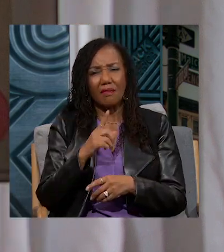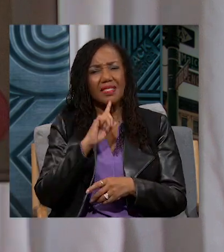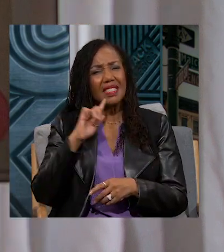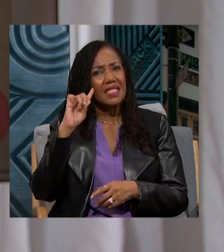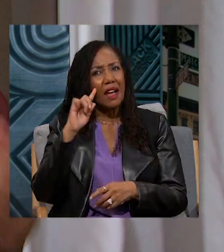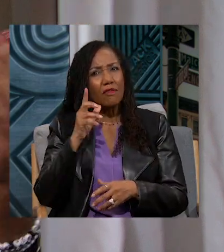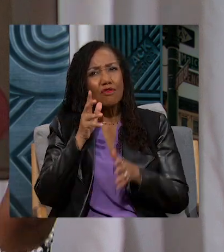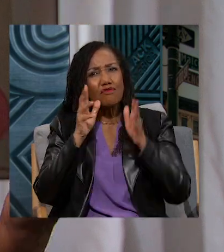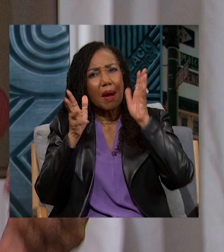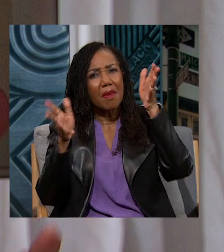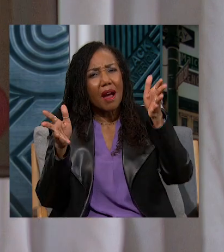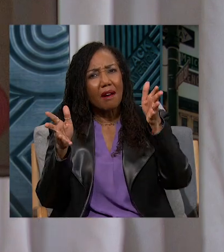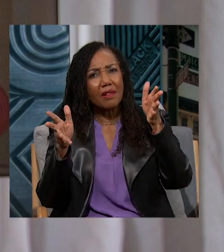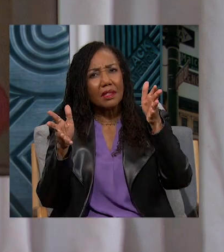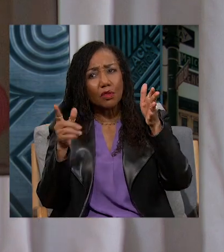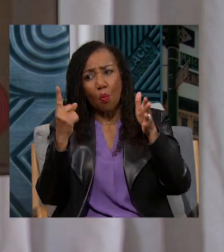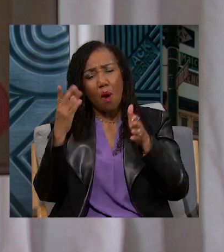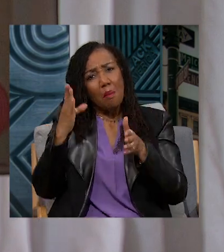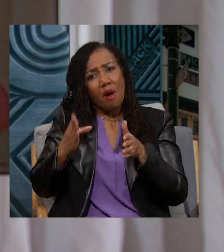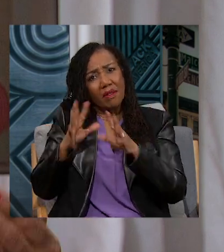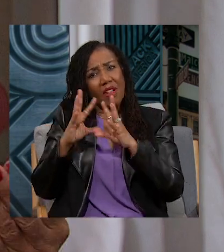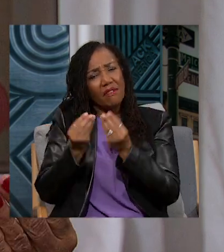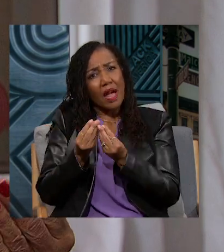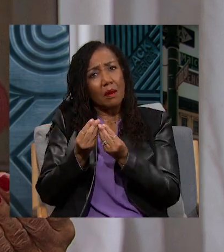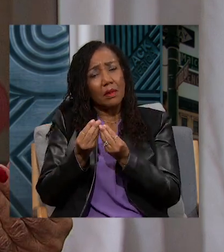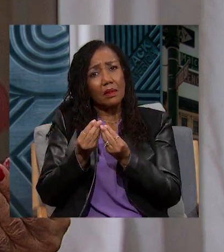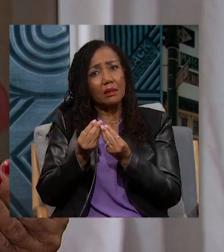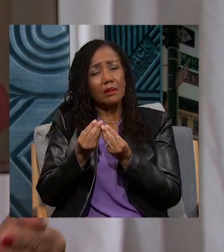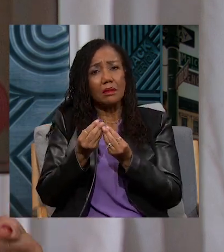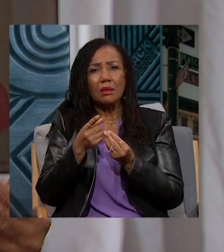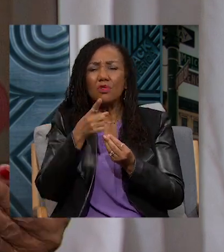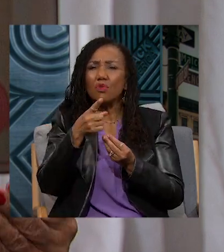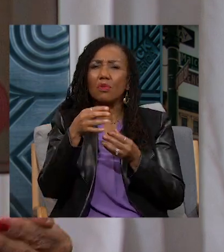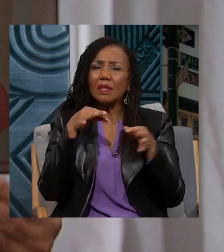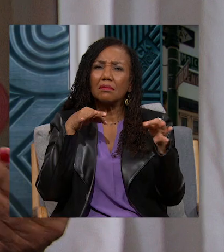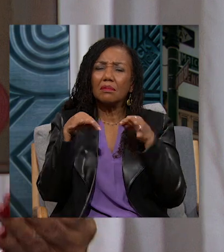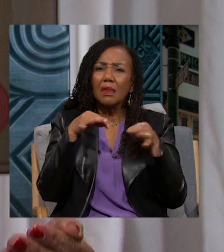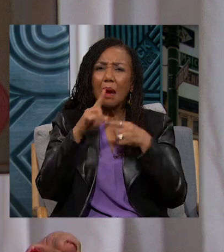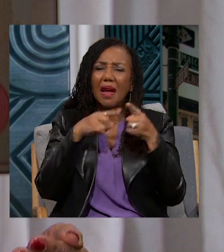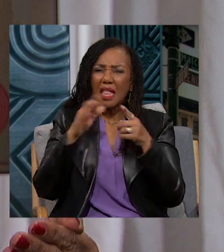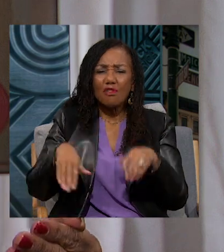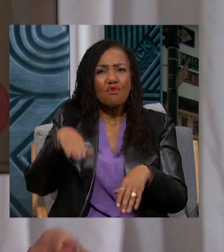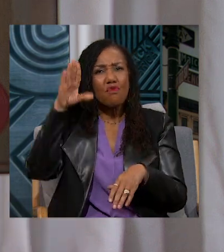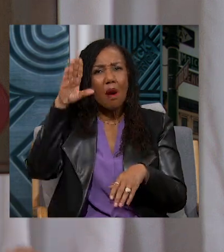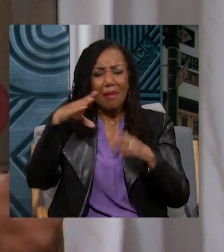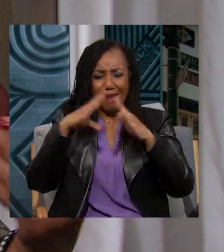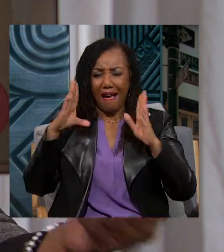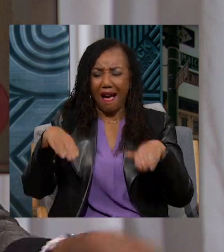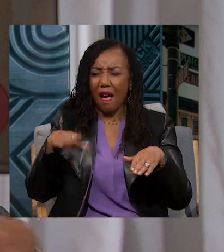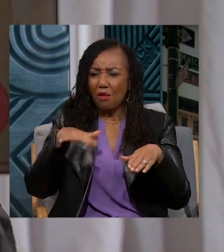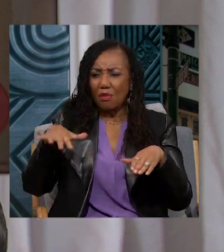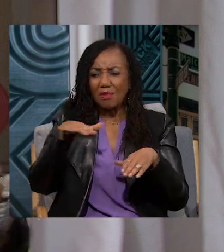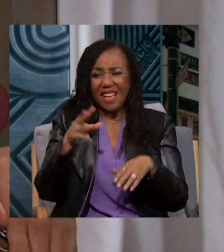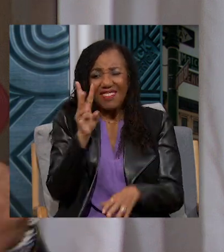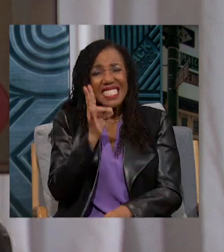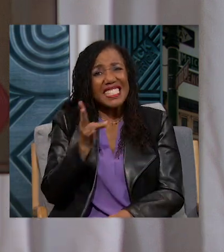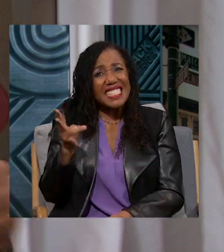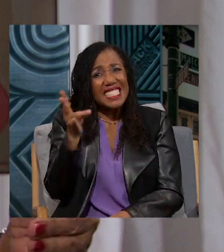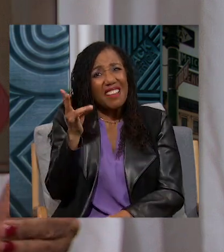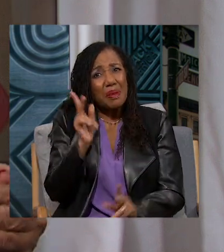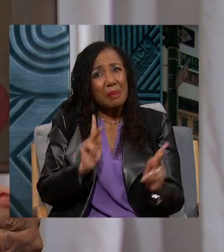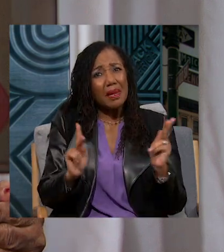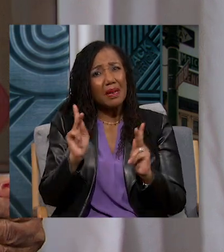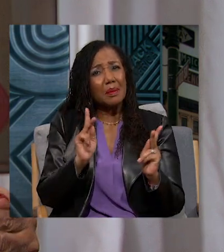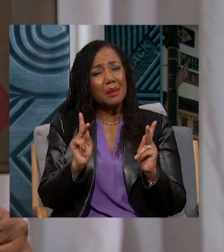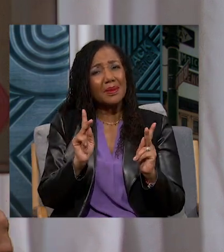grandparents on one side of your family. If you could tell us about that, and grew up in a household of 7